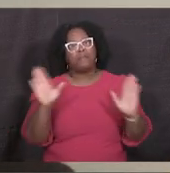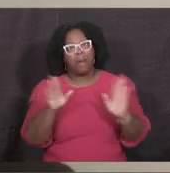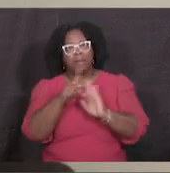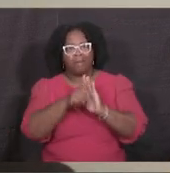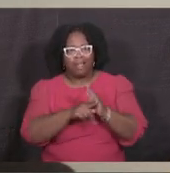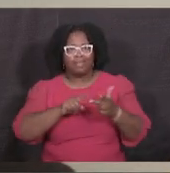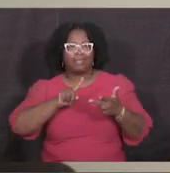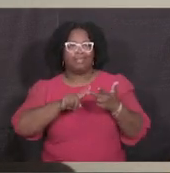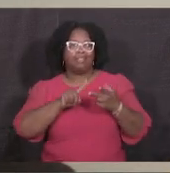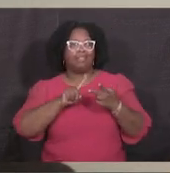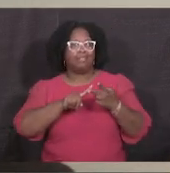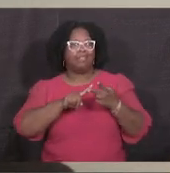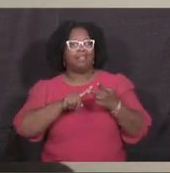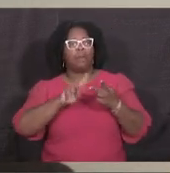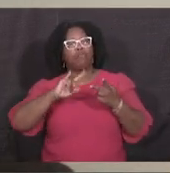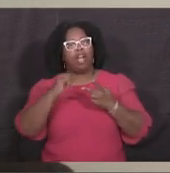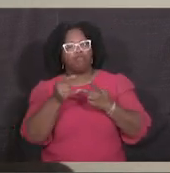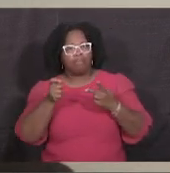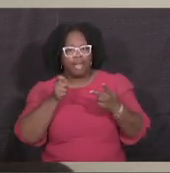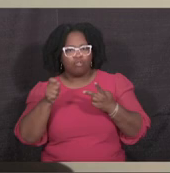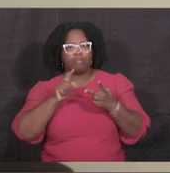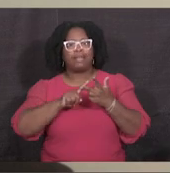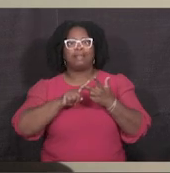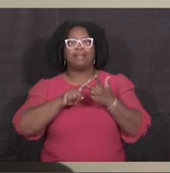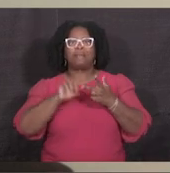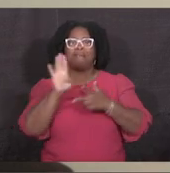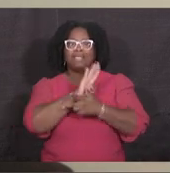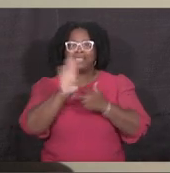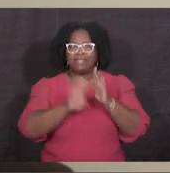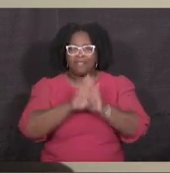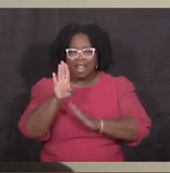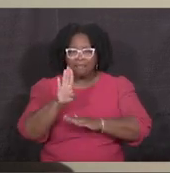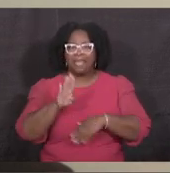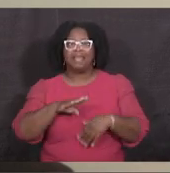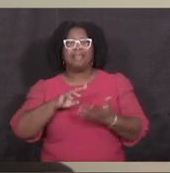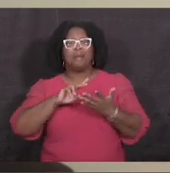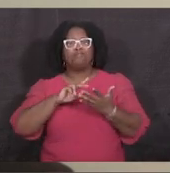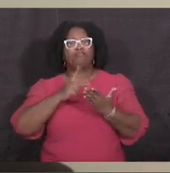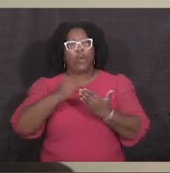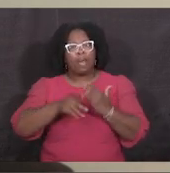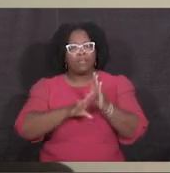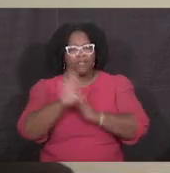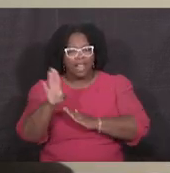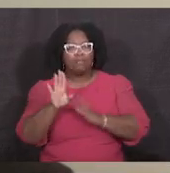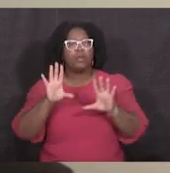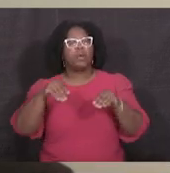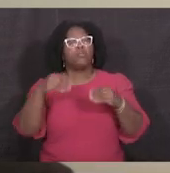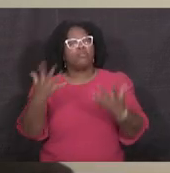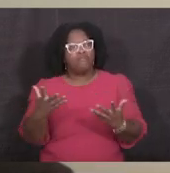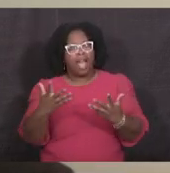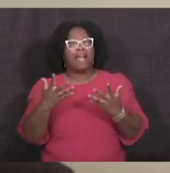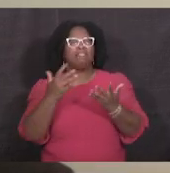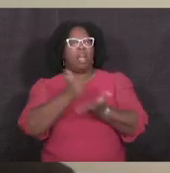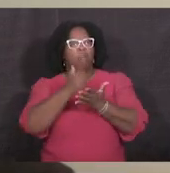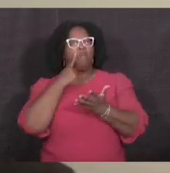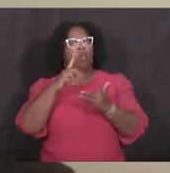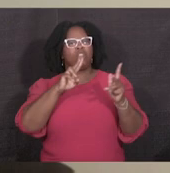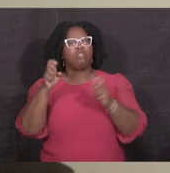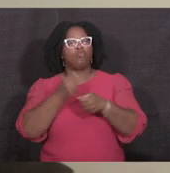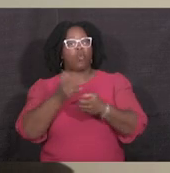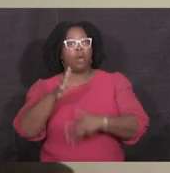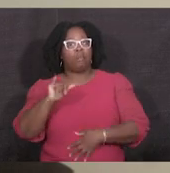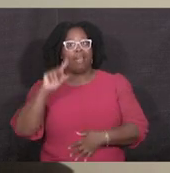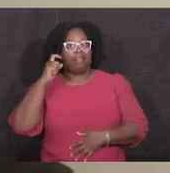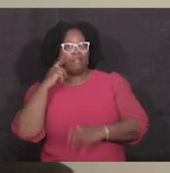management, business, and program development provide clients with transformative solutions to issues caused by government policy, lack